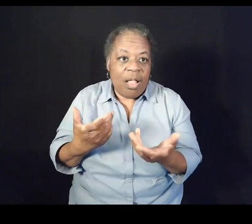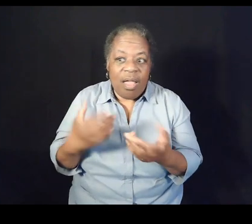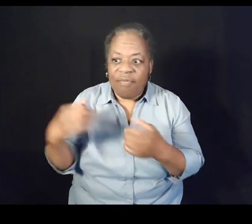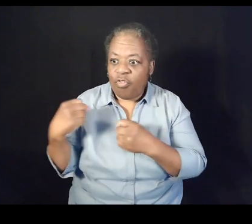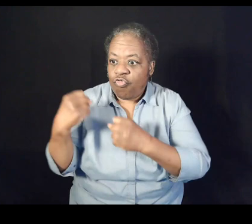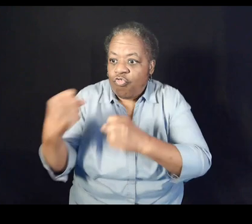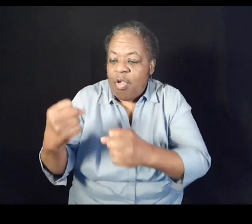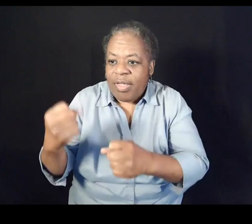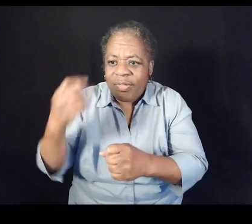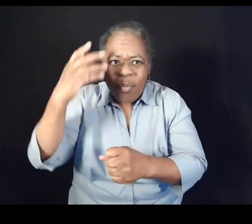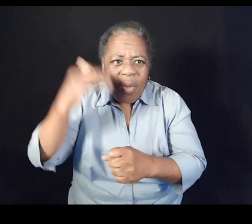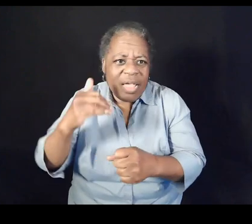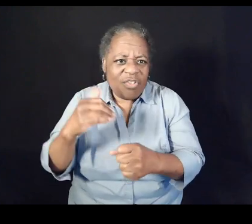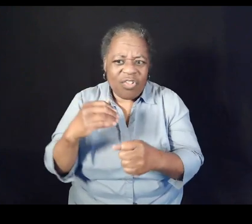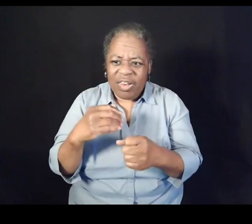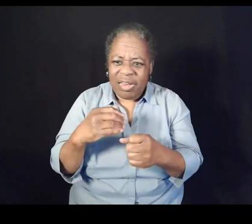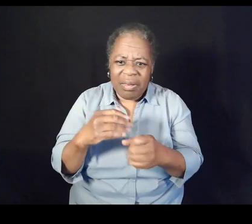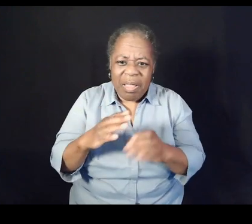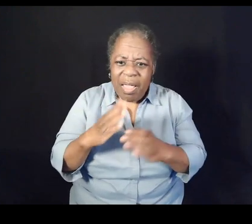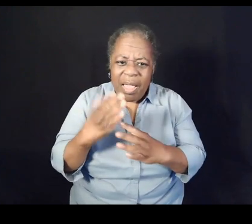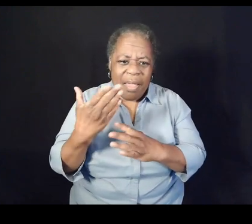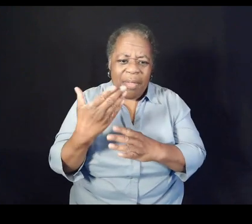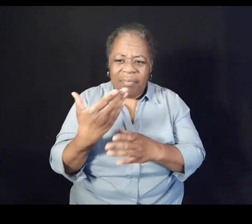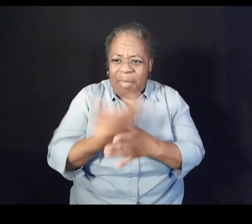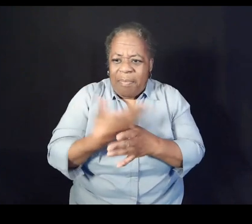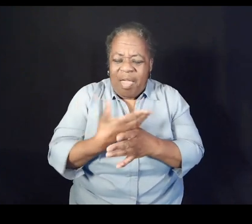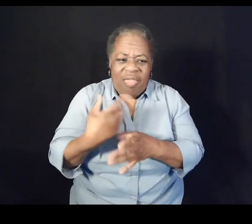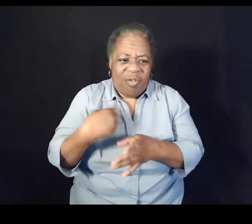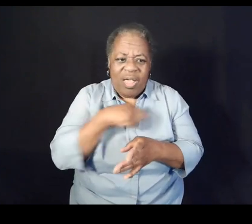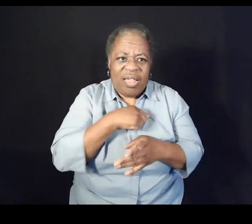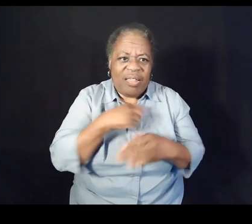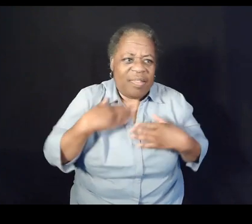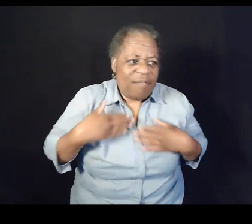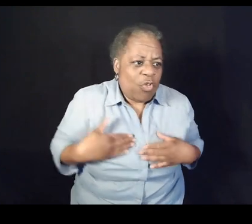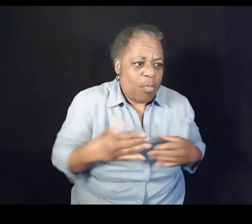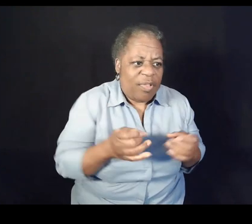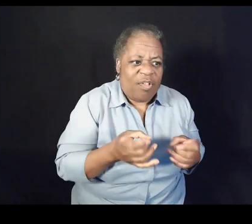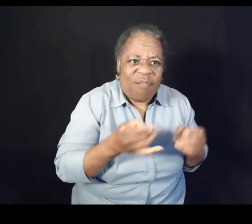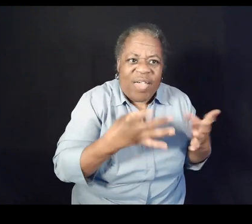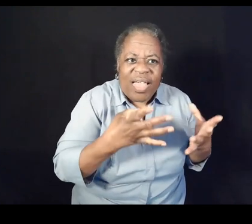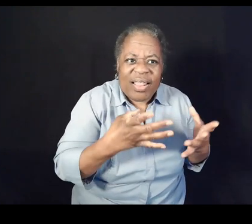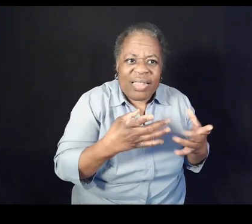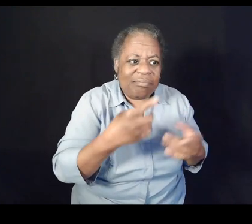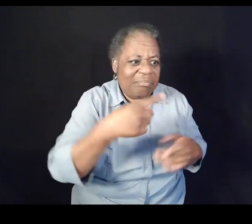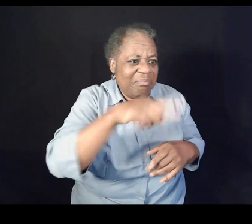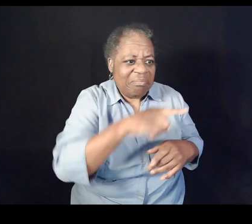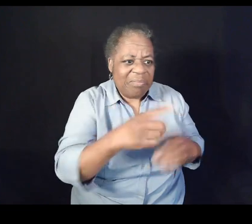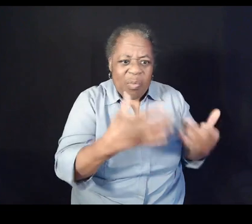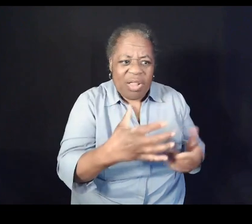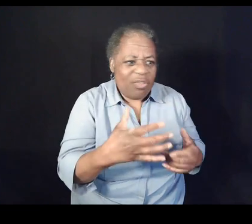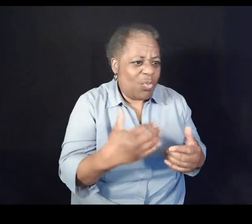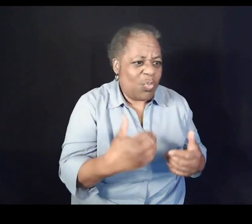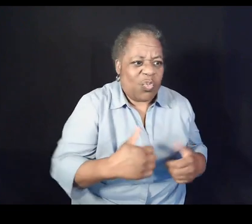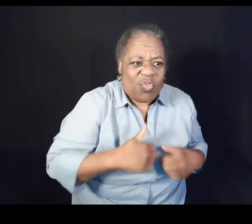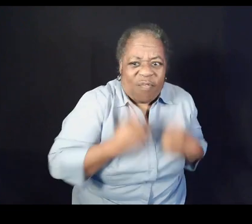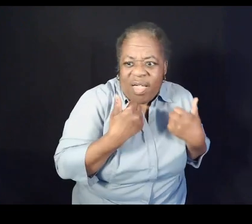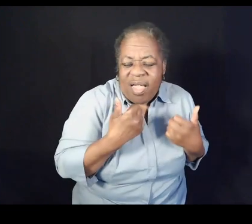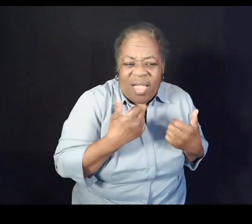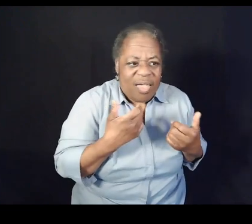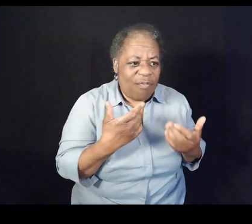humans act violently toward one another in an attempt to secure their own survival or pleasure or advancement?